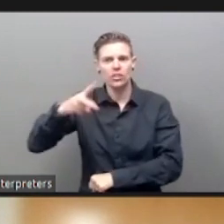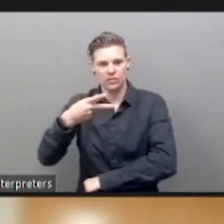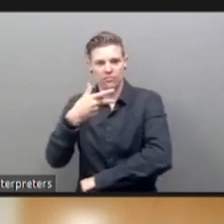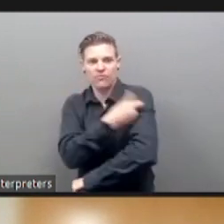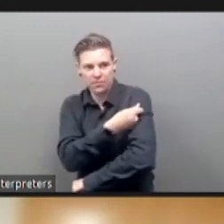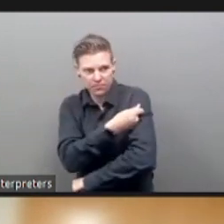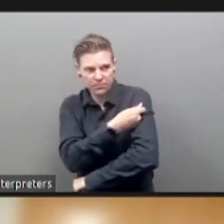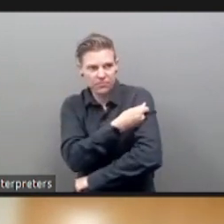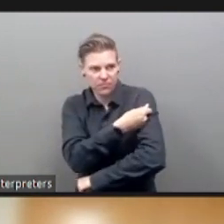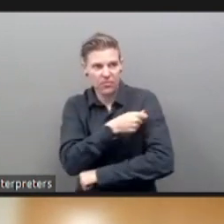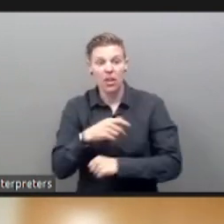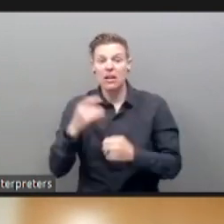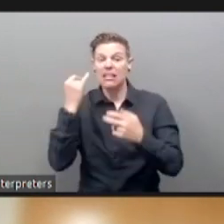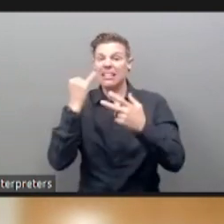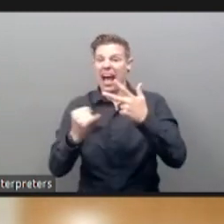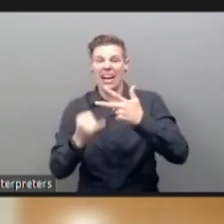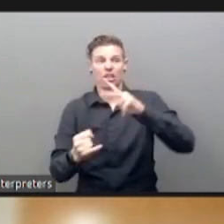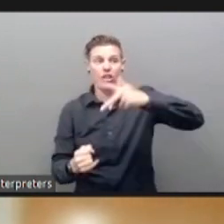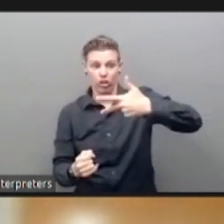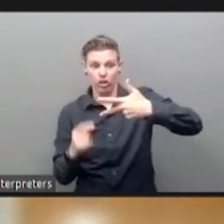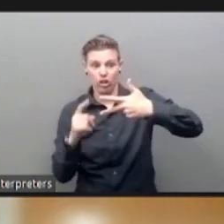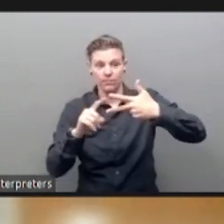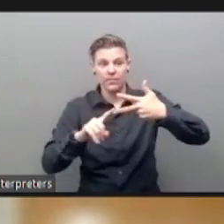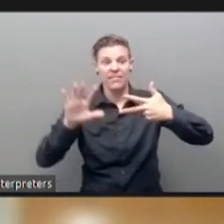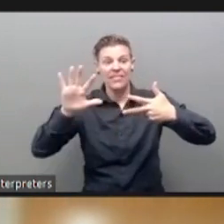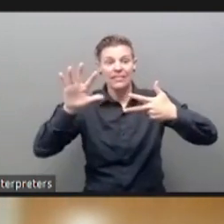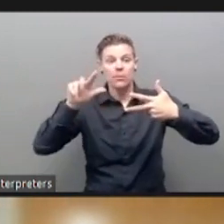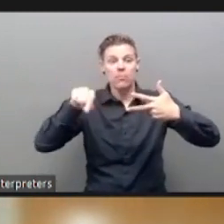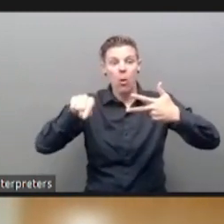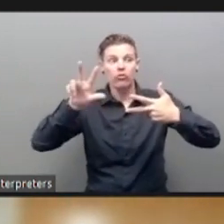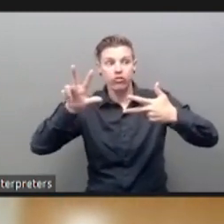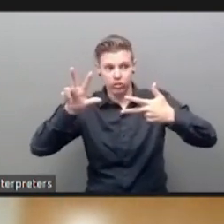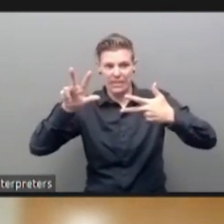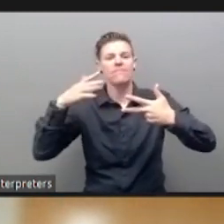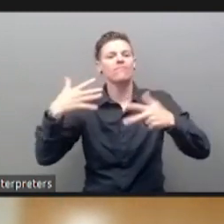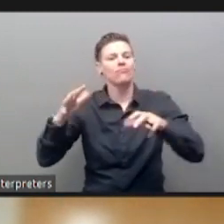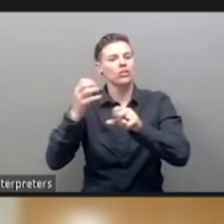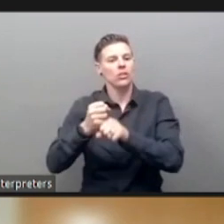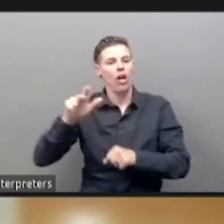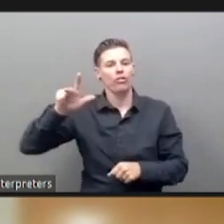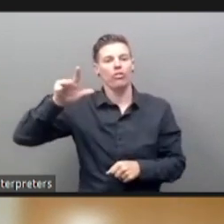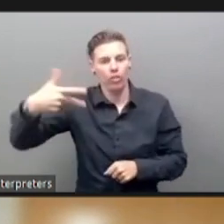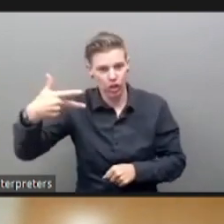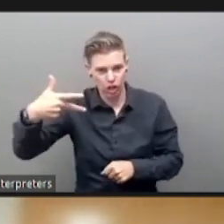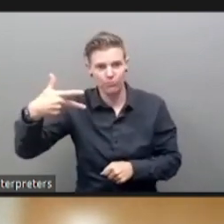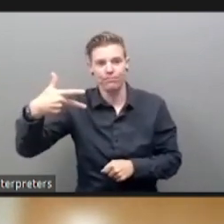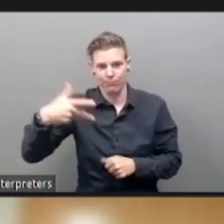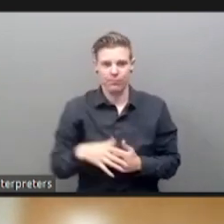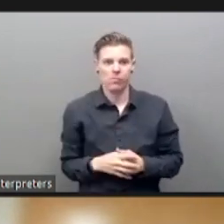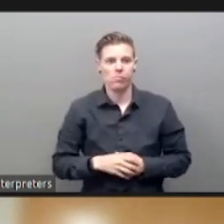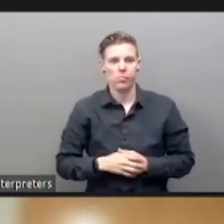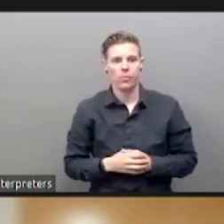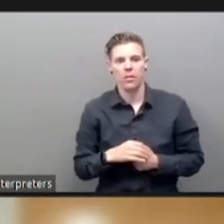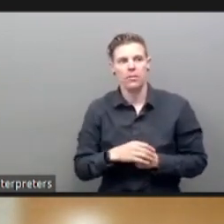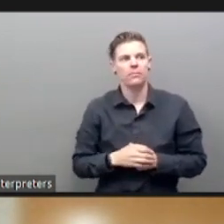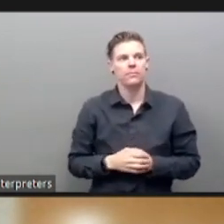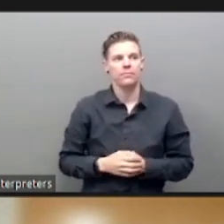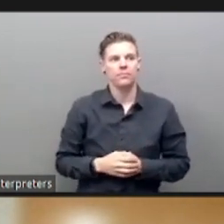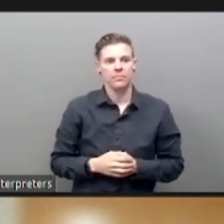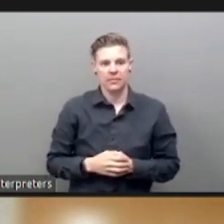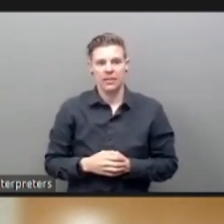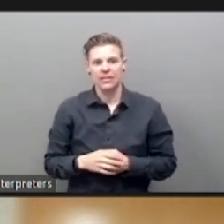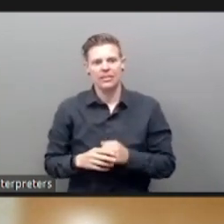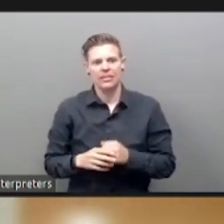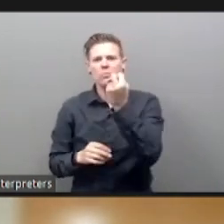on the on our dashboard now, have received a booster dose. Those 18 and over. 12 to 17 are still not yet eligible